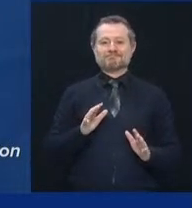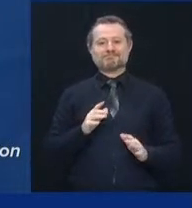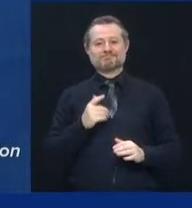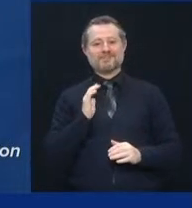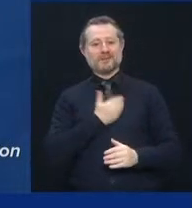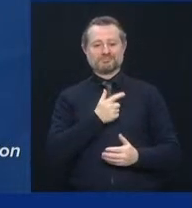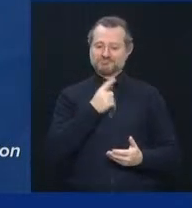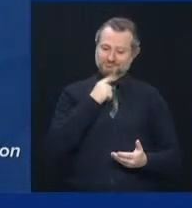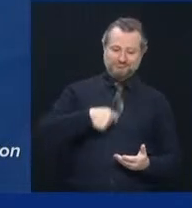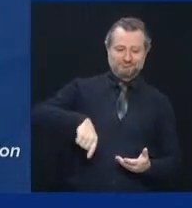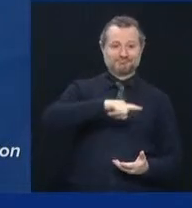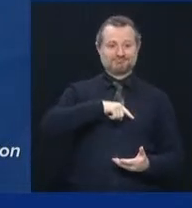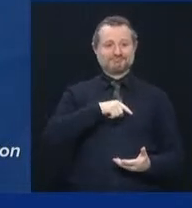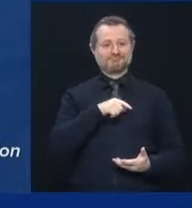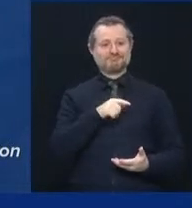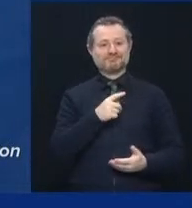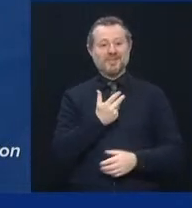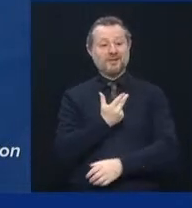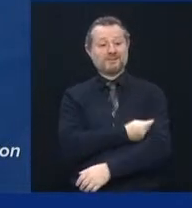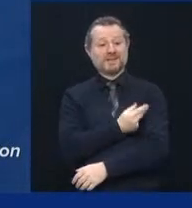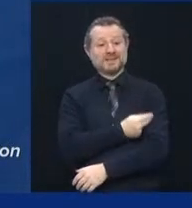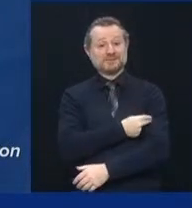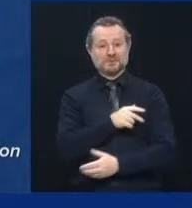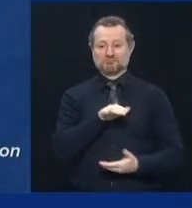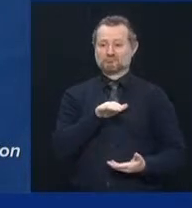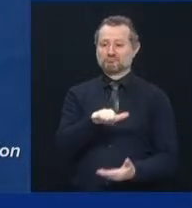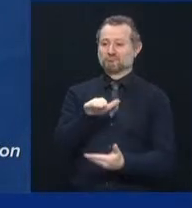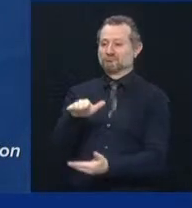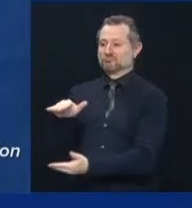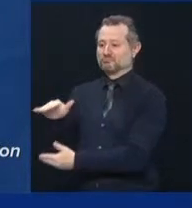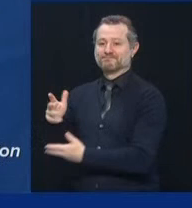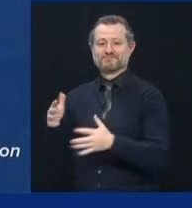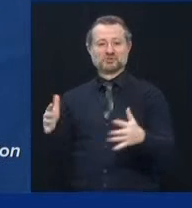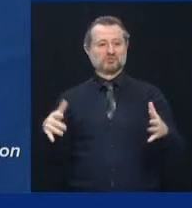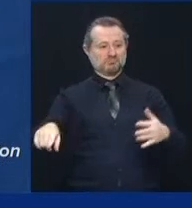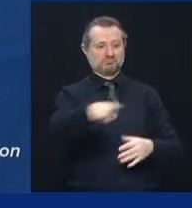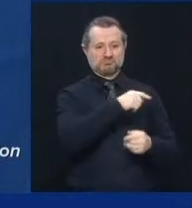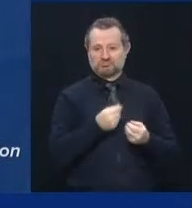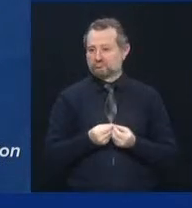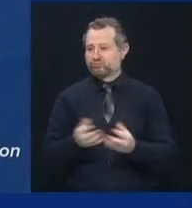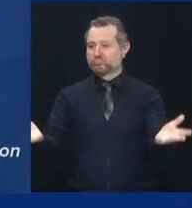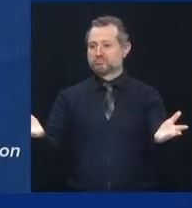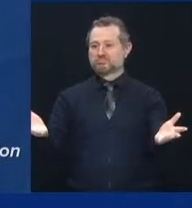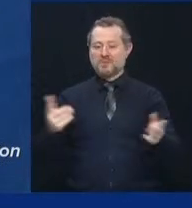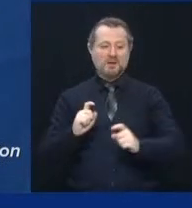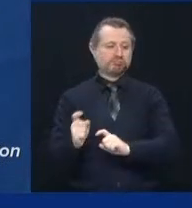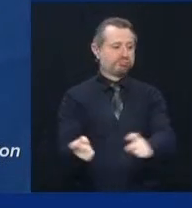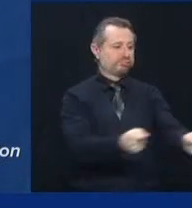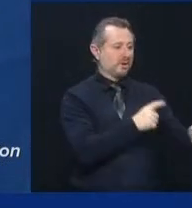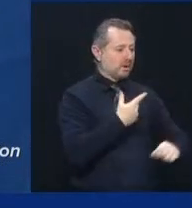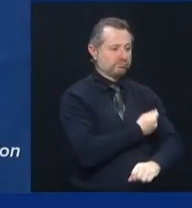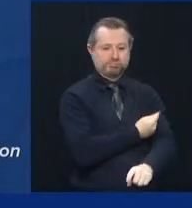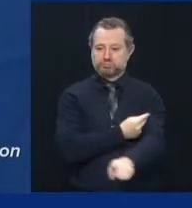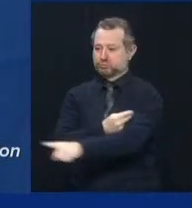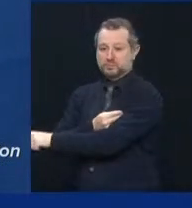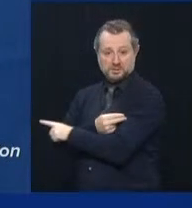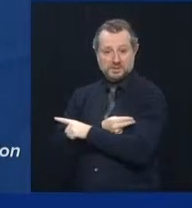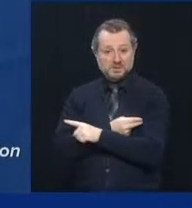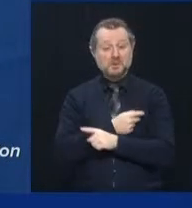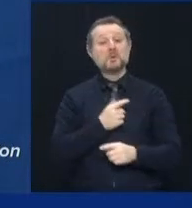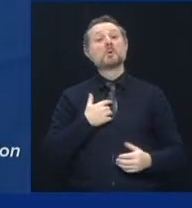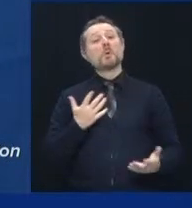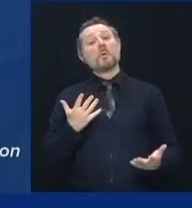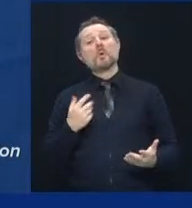dosages received are in arms, 98%, so 6%. So we're functionally